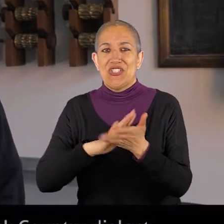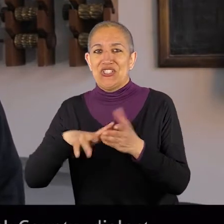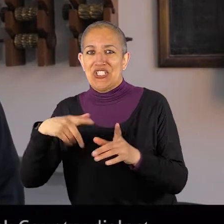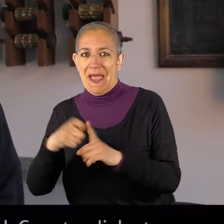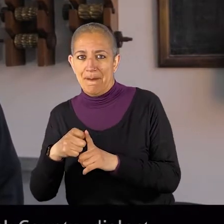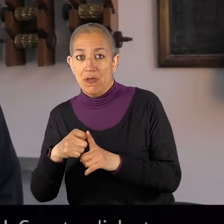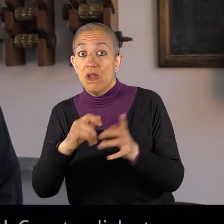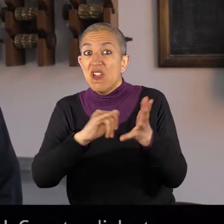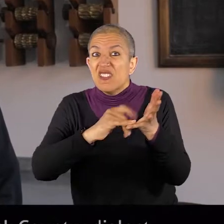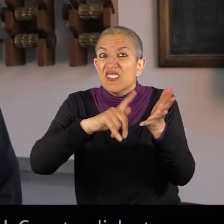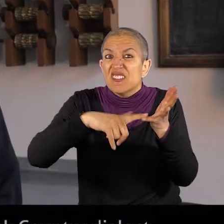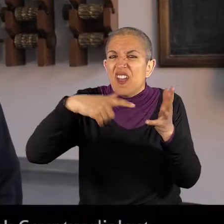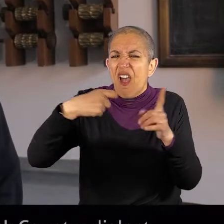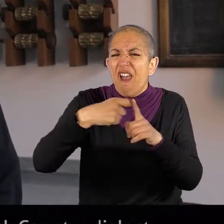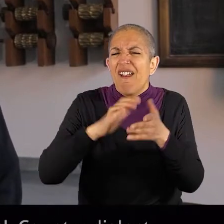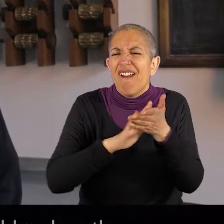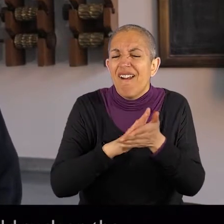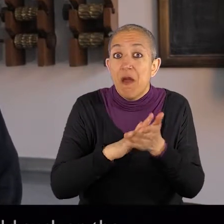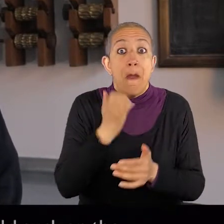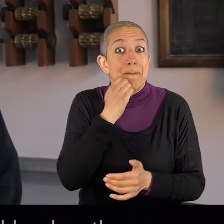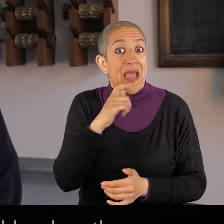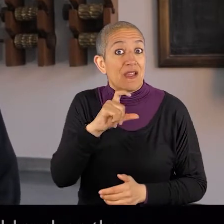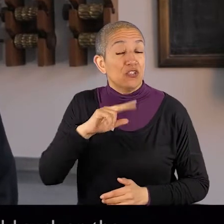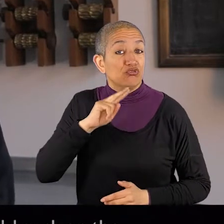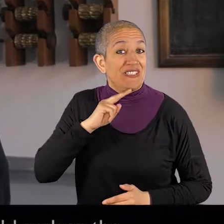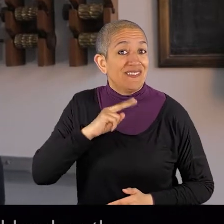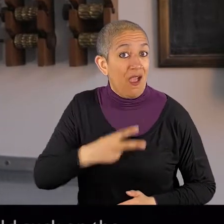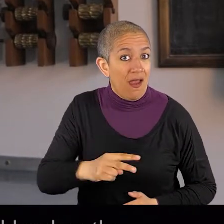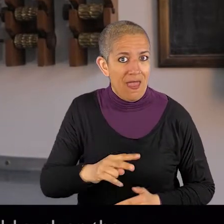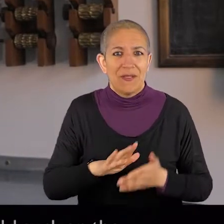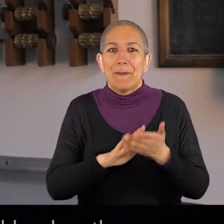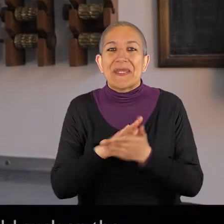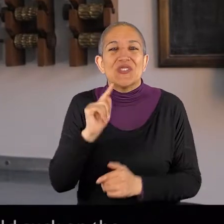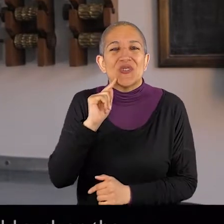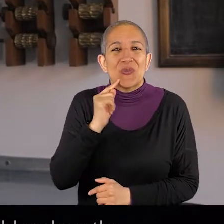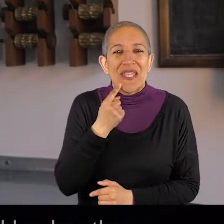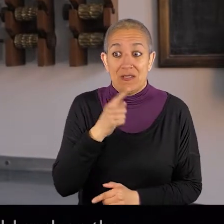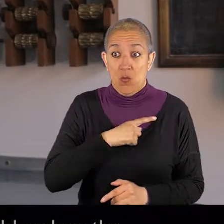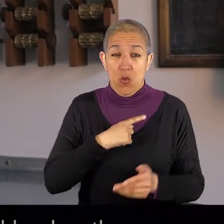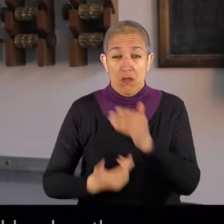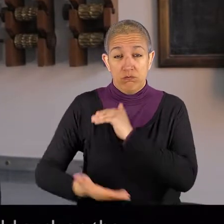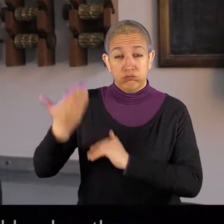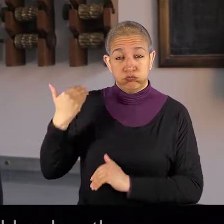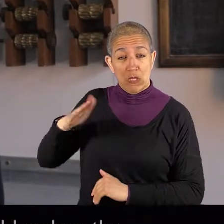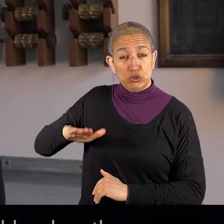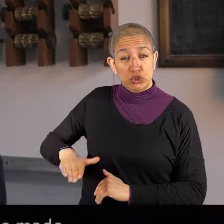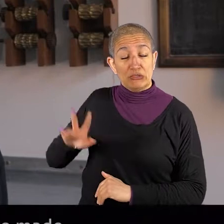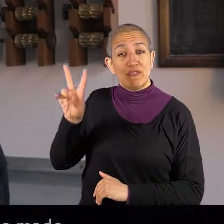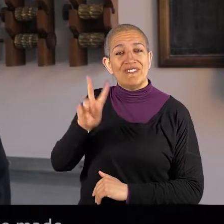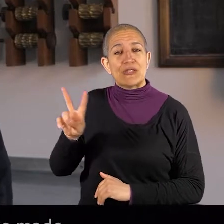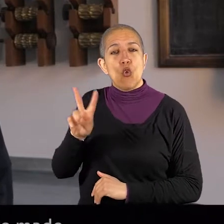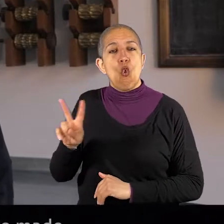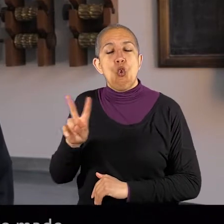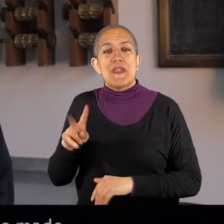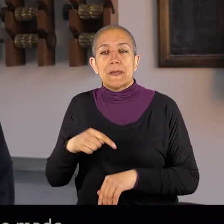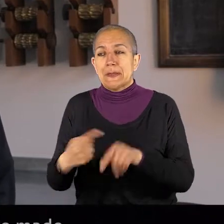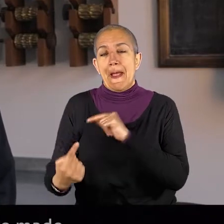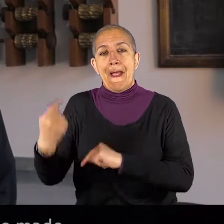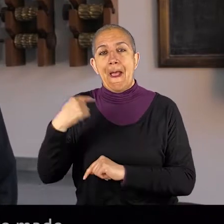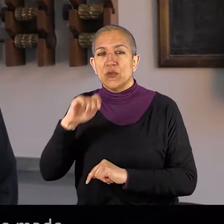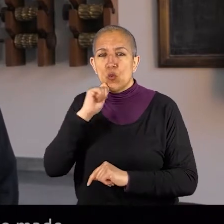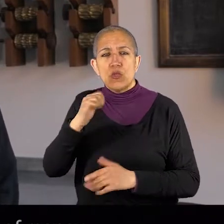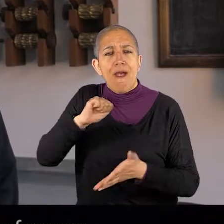for sweets in Black Country dialect because children in Victorian times would suck on the hard-boiled sweets that were